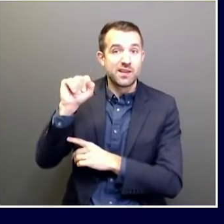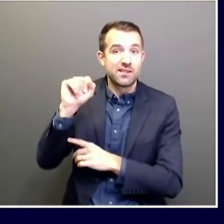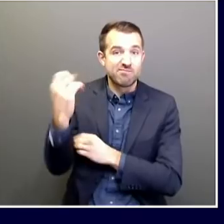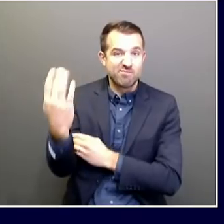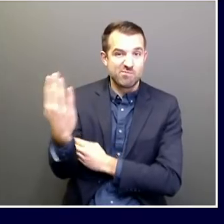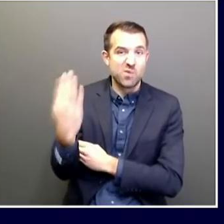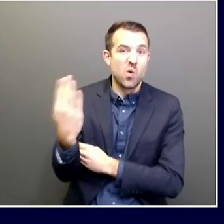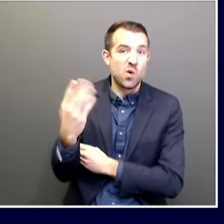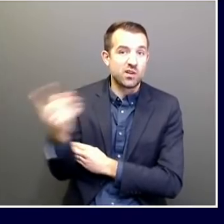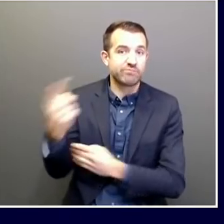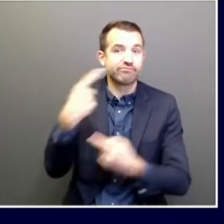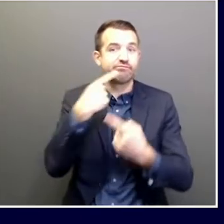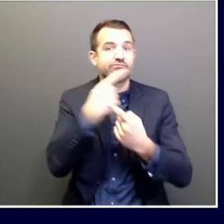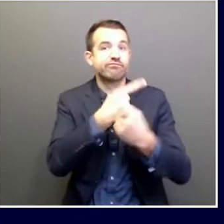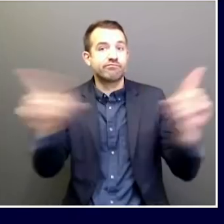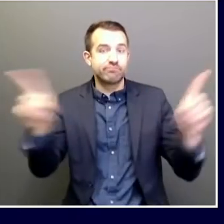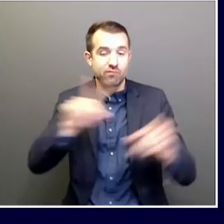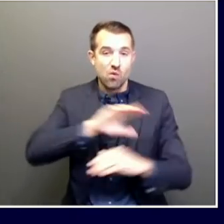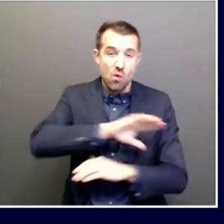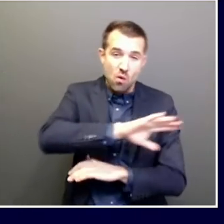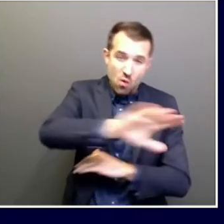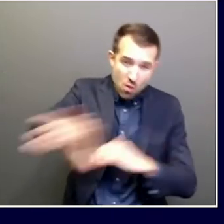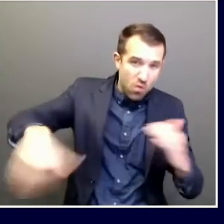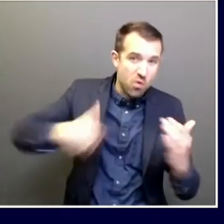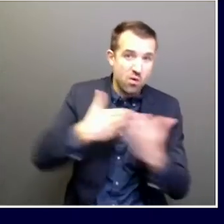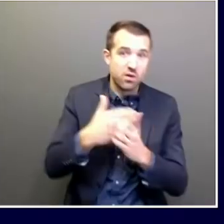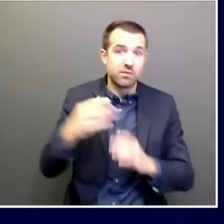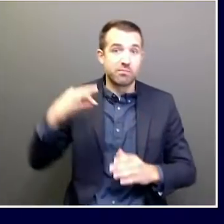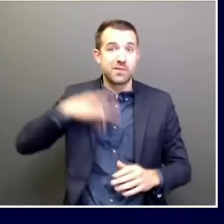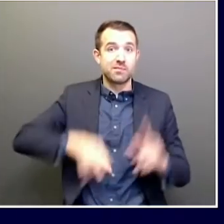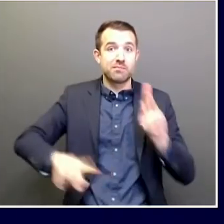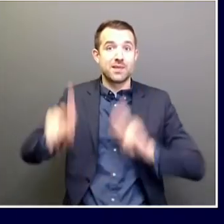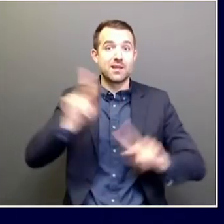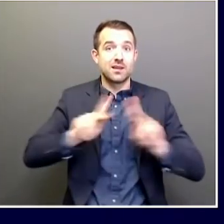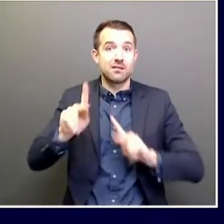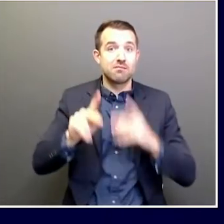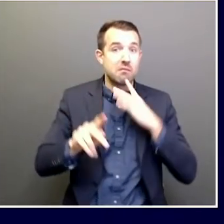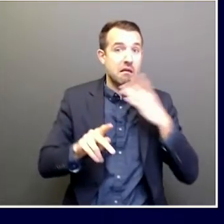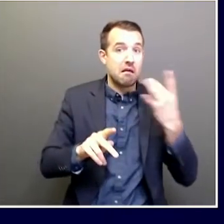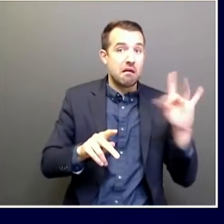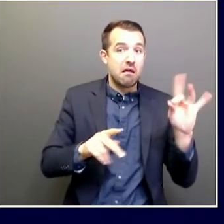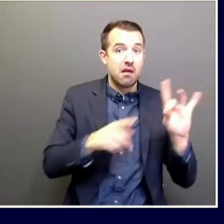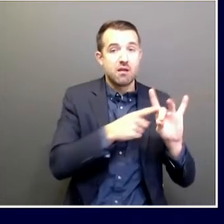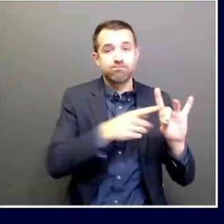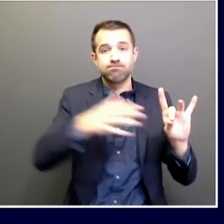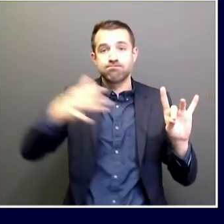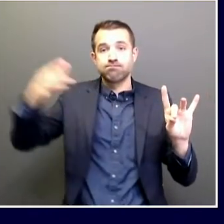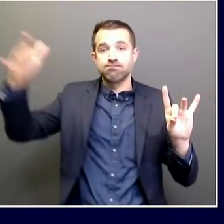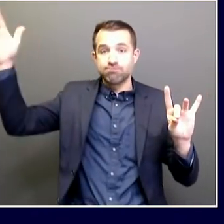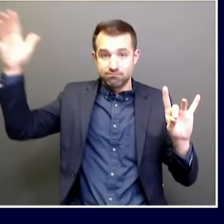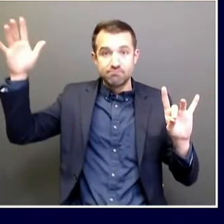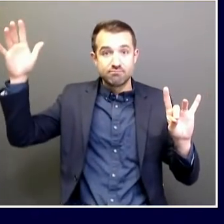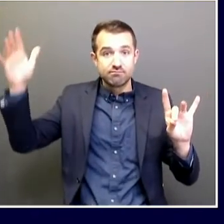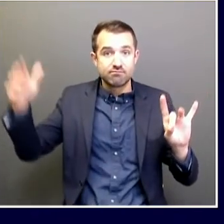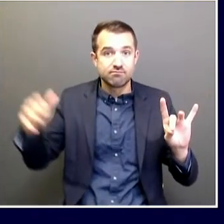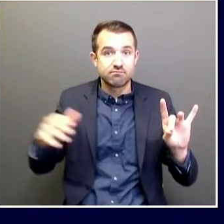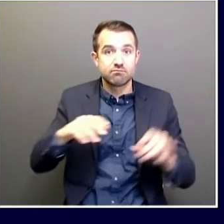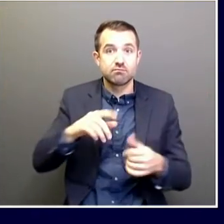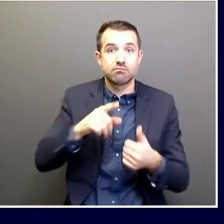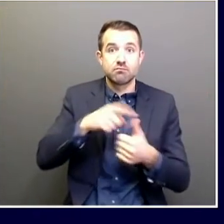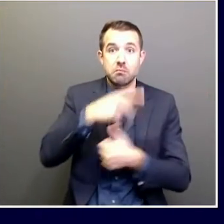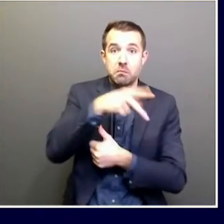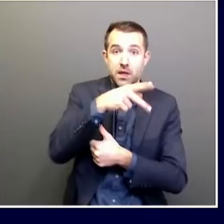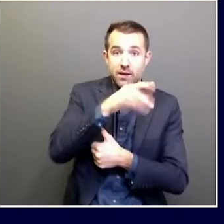Mainers 18 and up who got the Pfizer or Moderna vaccines at least 6 months ago are